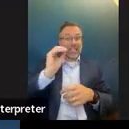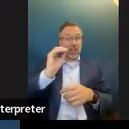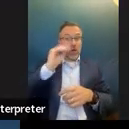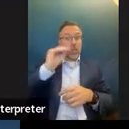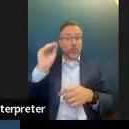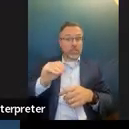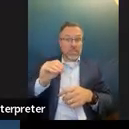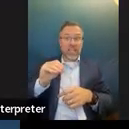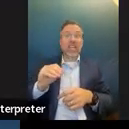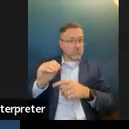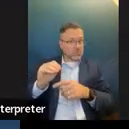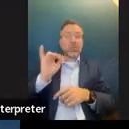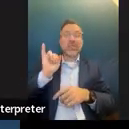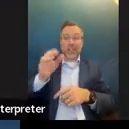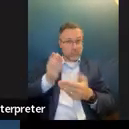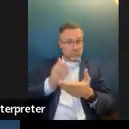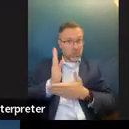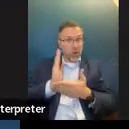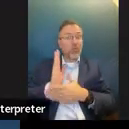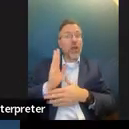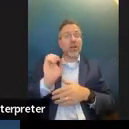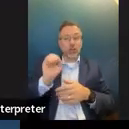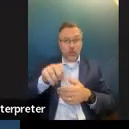point. He is unable to do it.